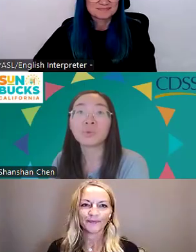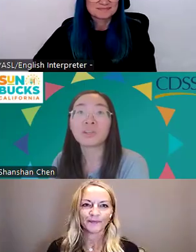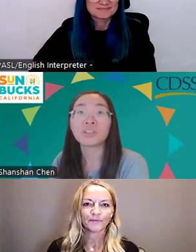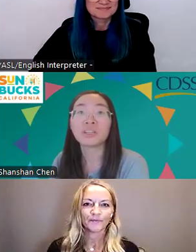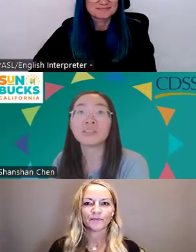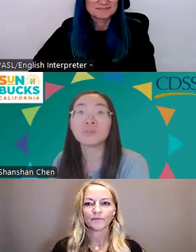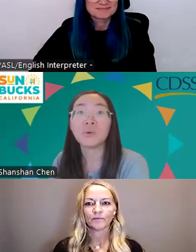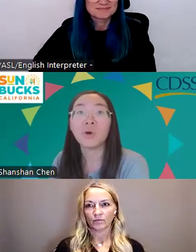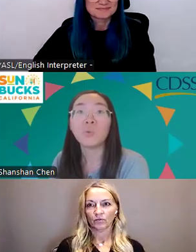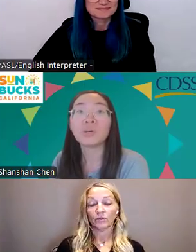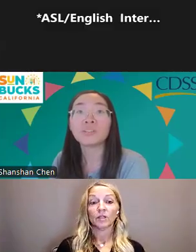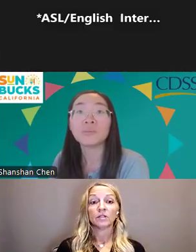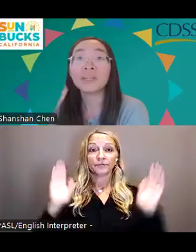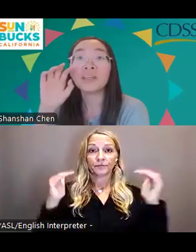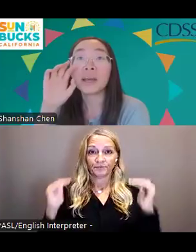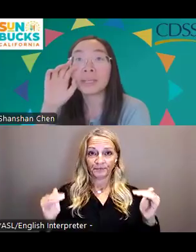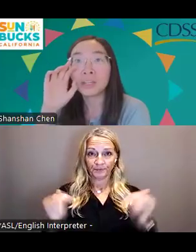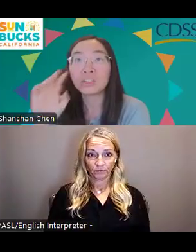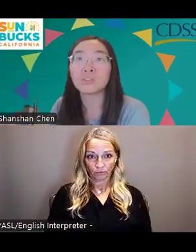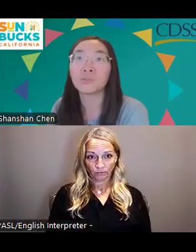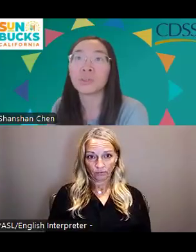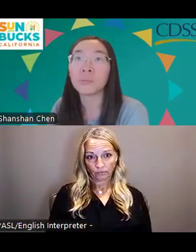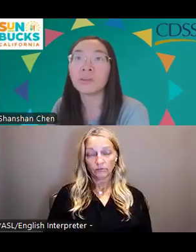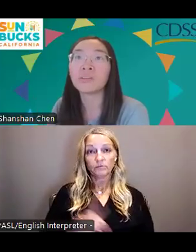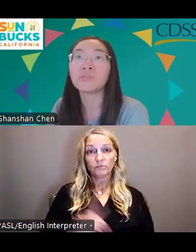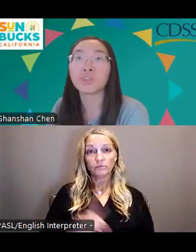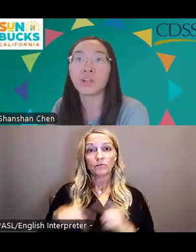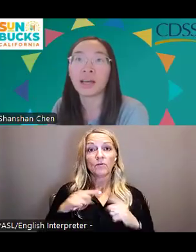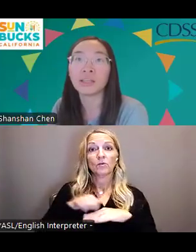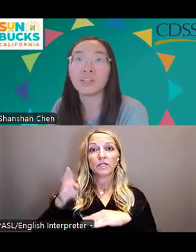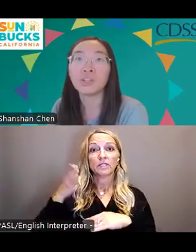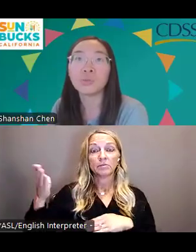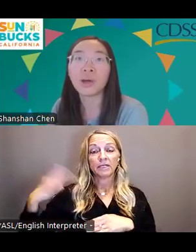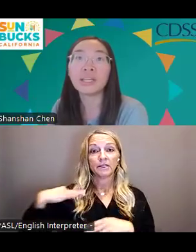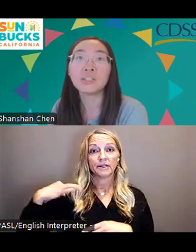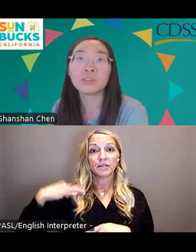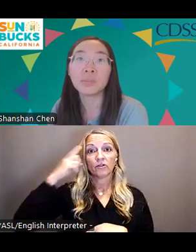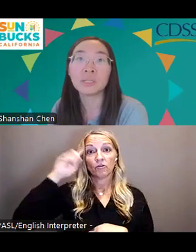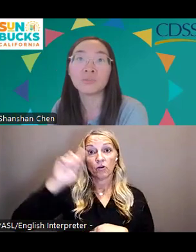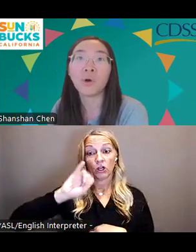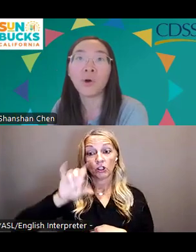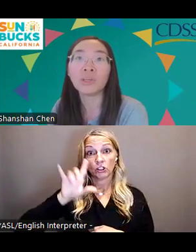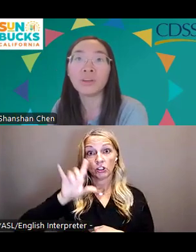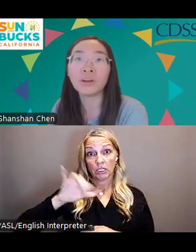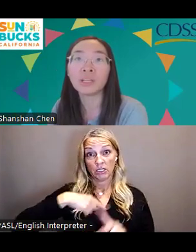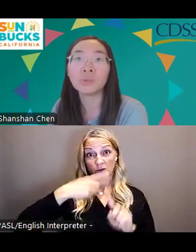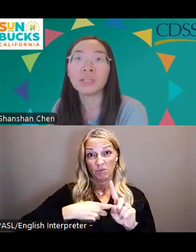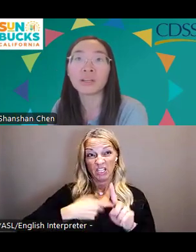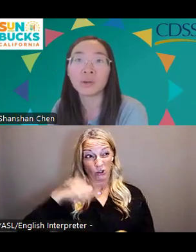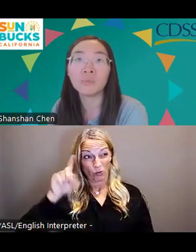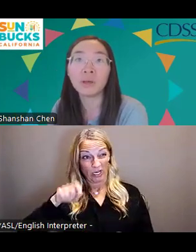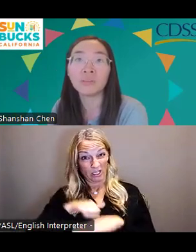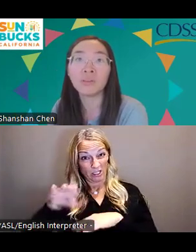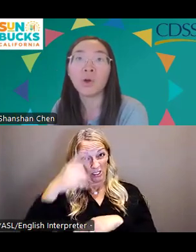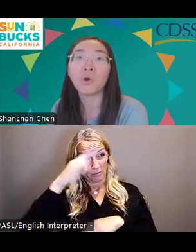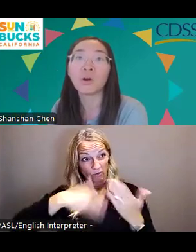The next question is, when submitting applications for the month of July, do I need to submit for all year, including